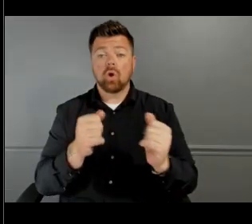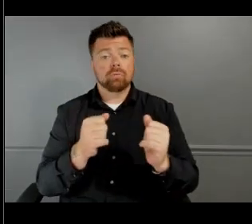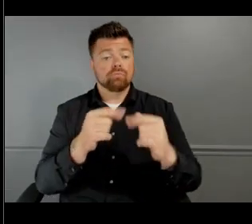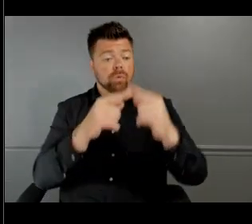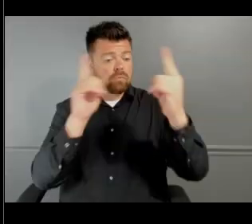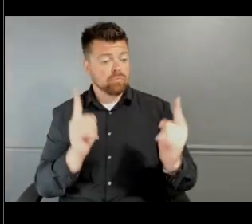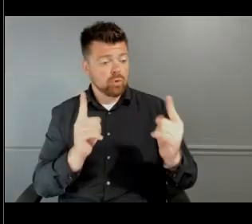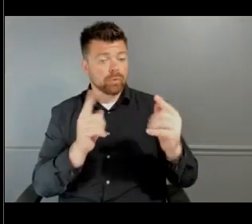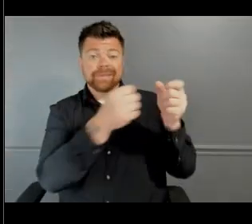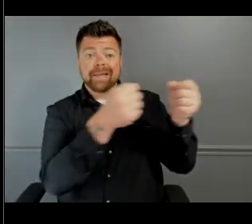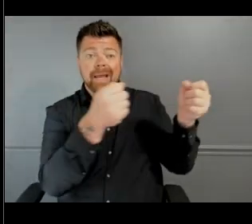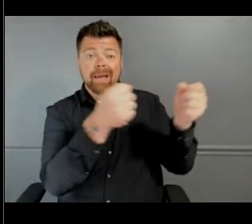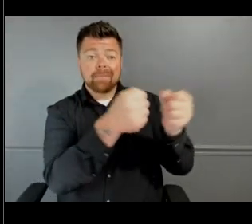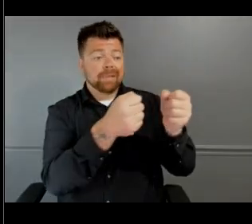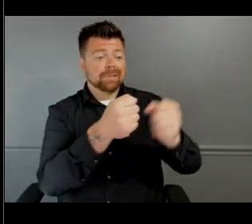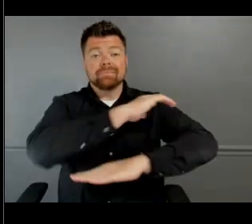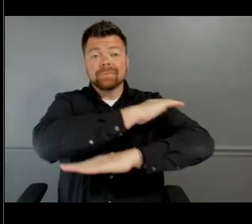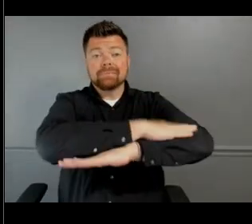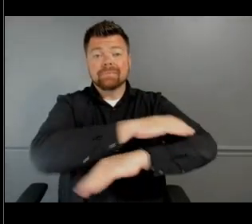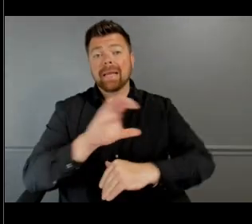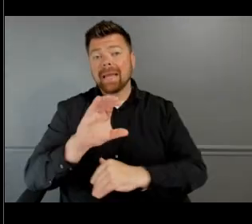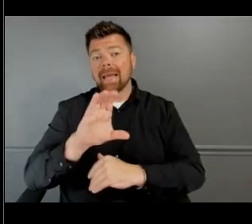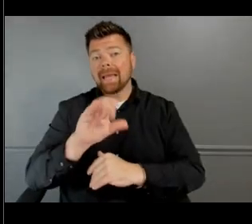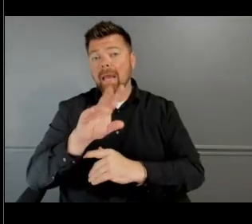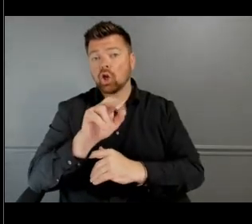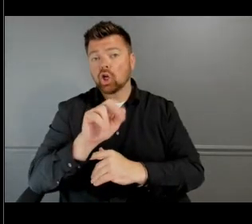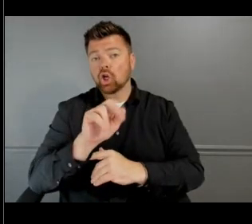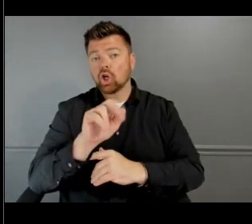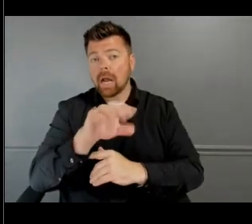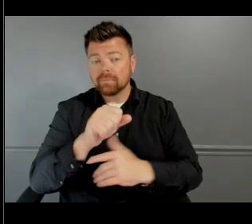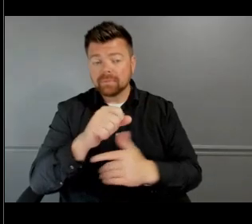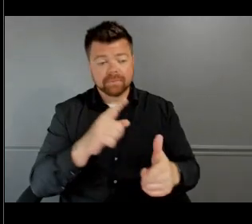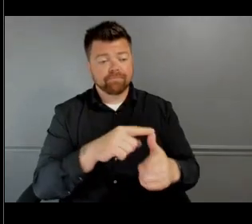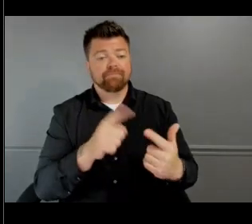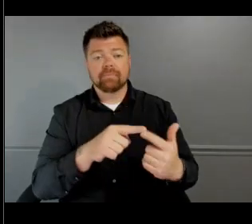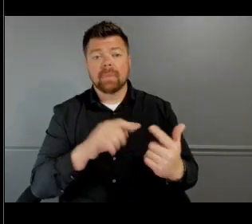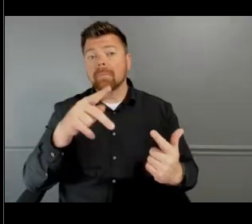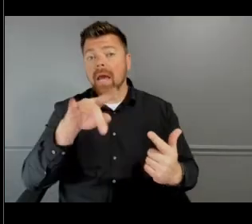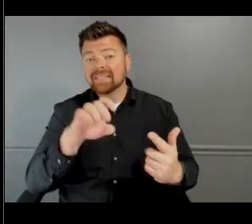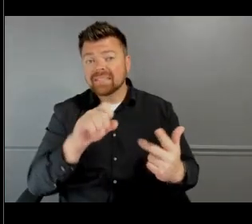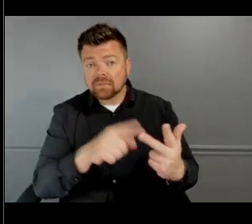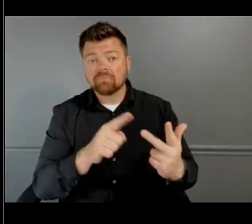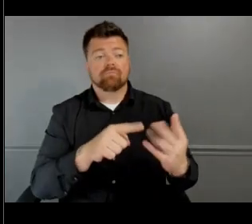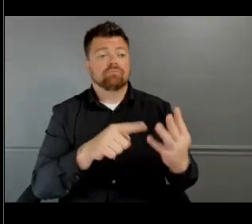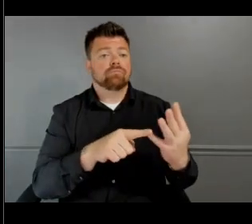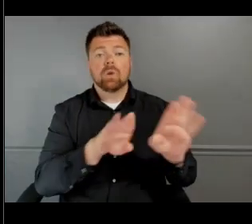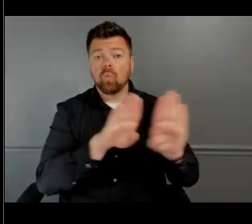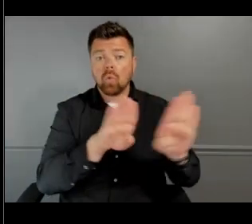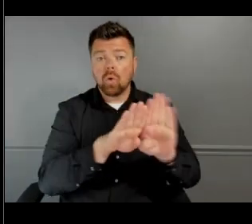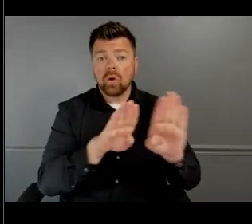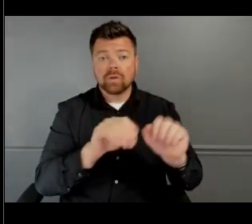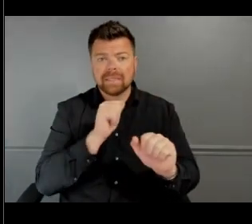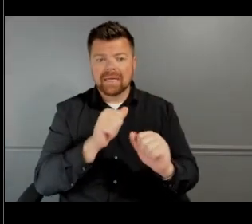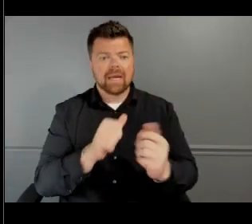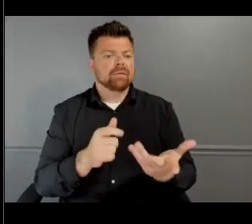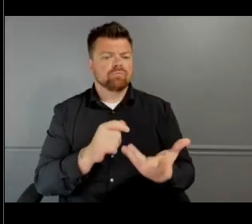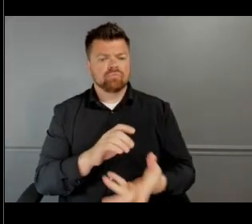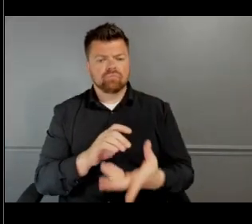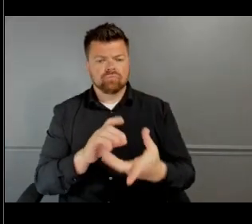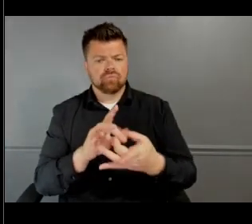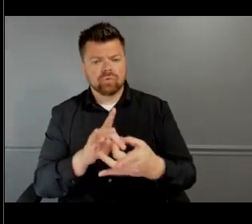cabinets, countertops, appliances, and walls. The guidelines do not refer to work surfaces, but rather